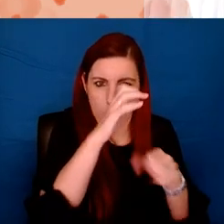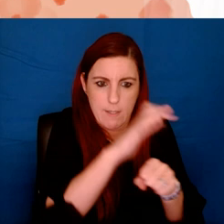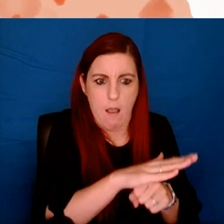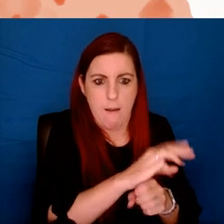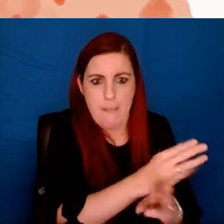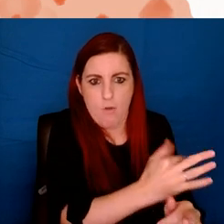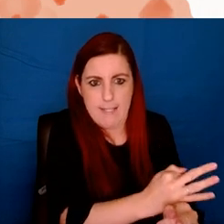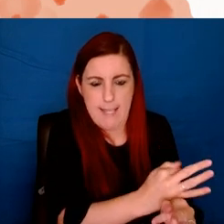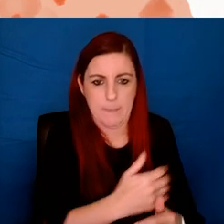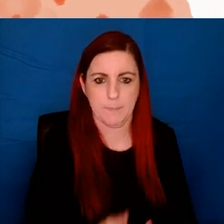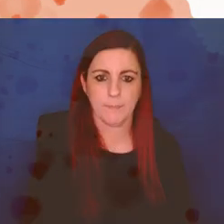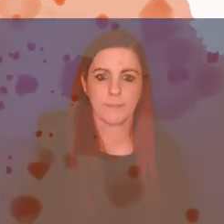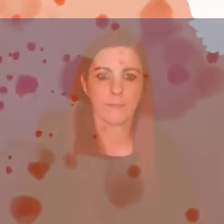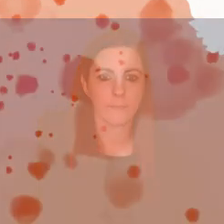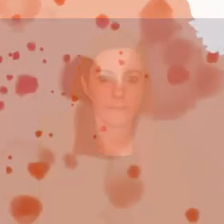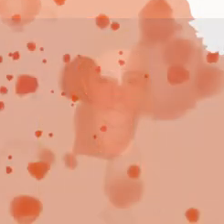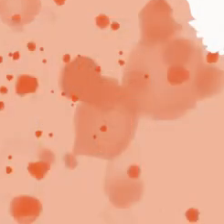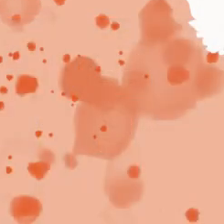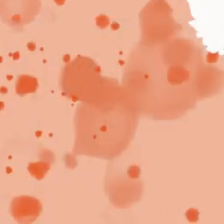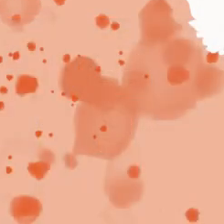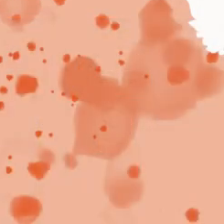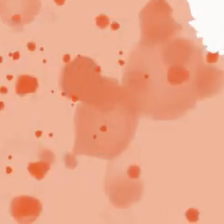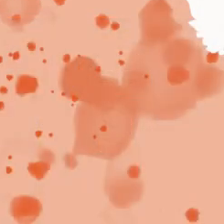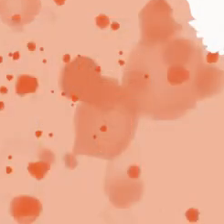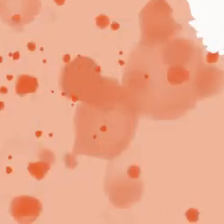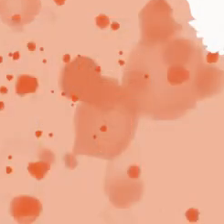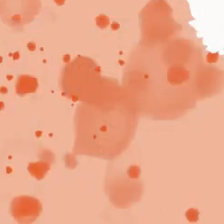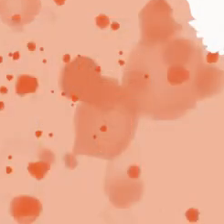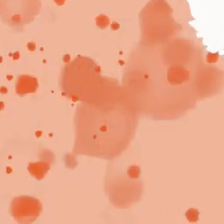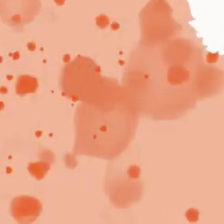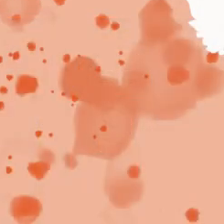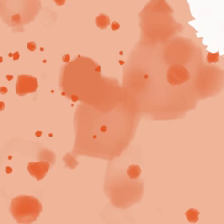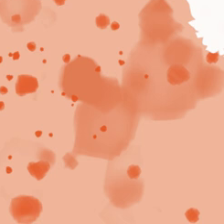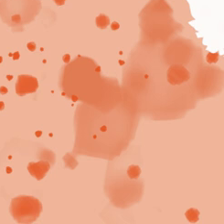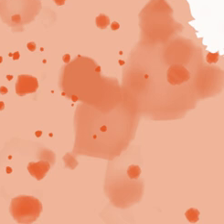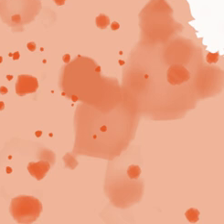Thank you.